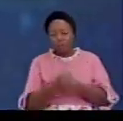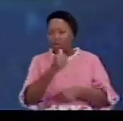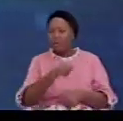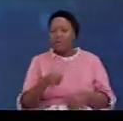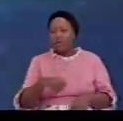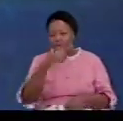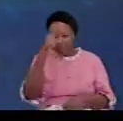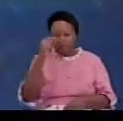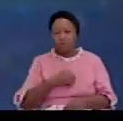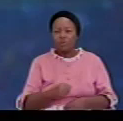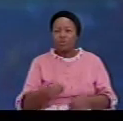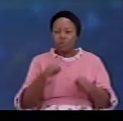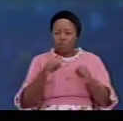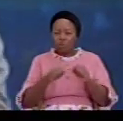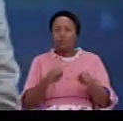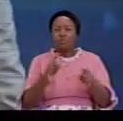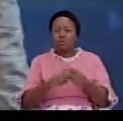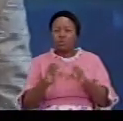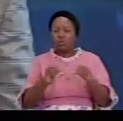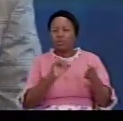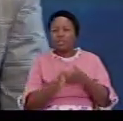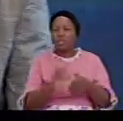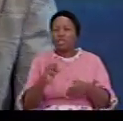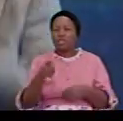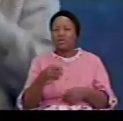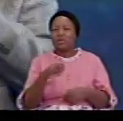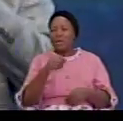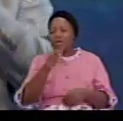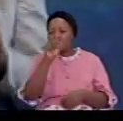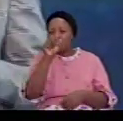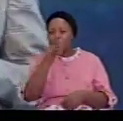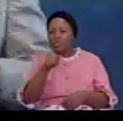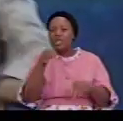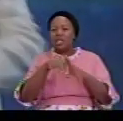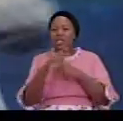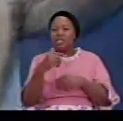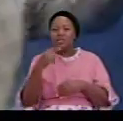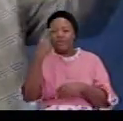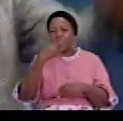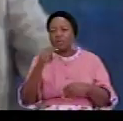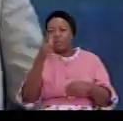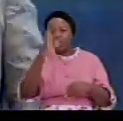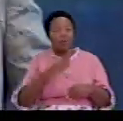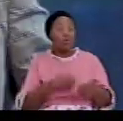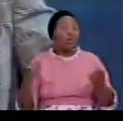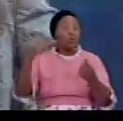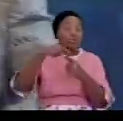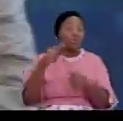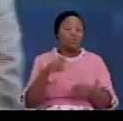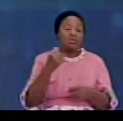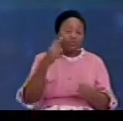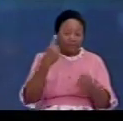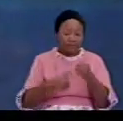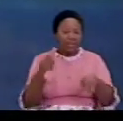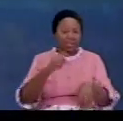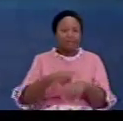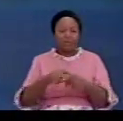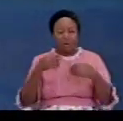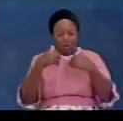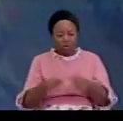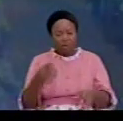kept on speaking in the face of God until your final breath on earth. you are lost forever.